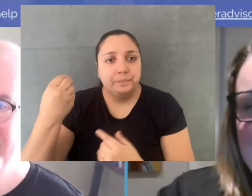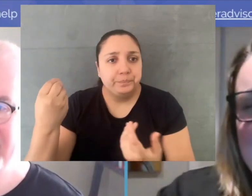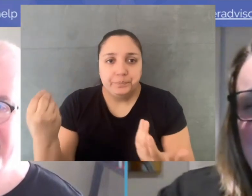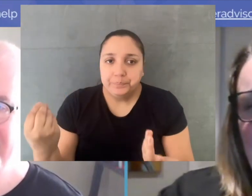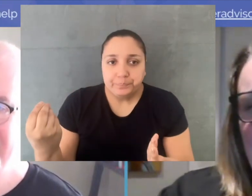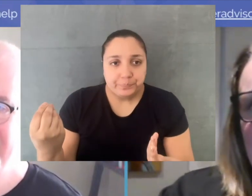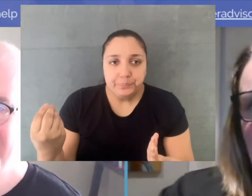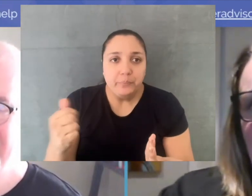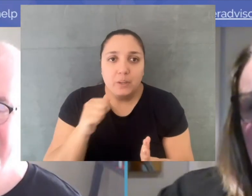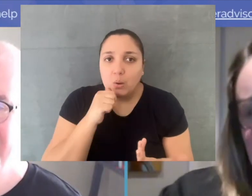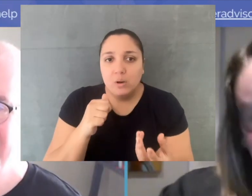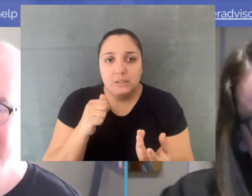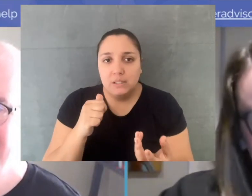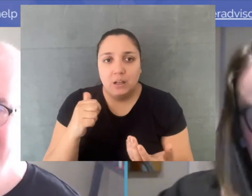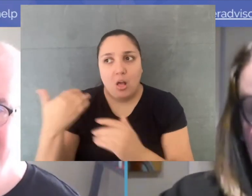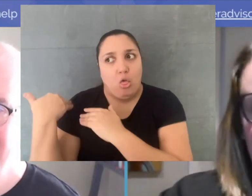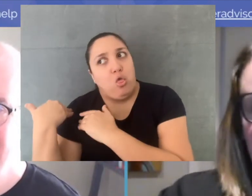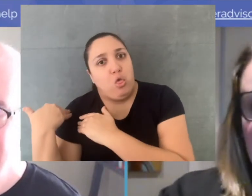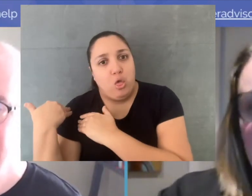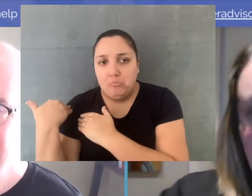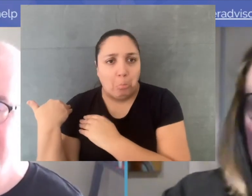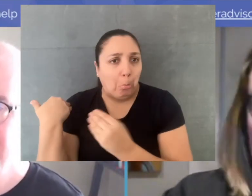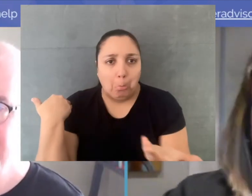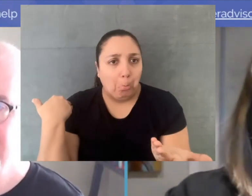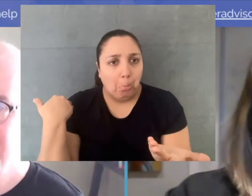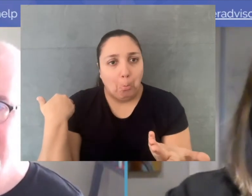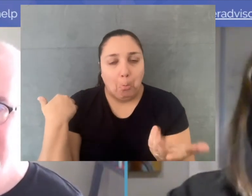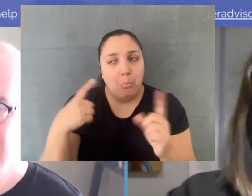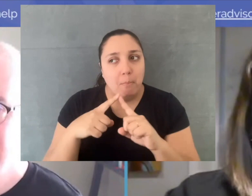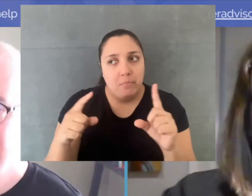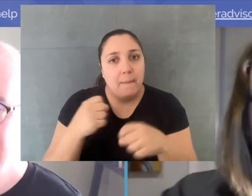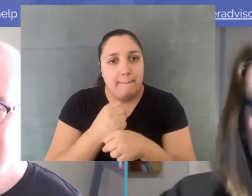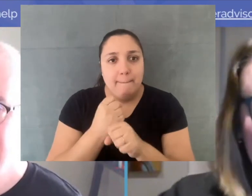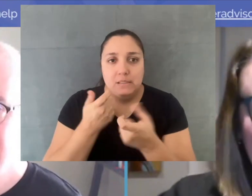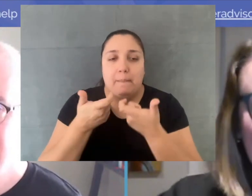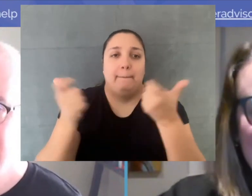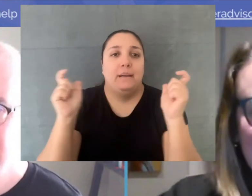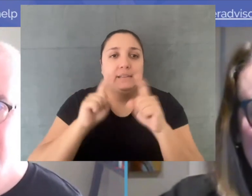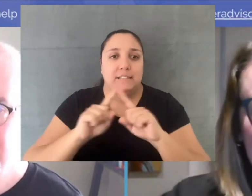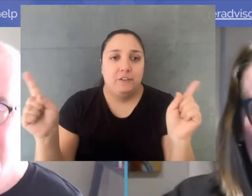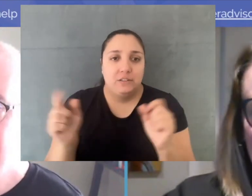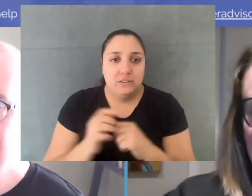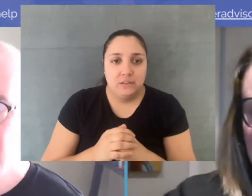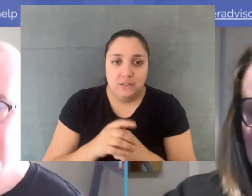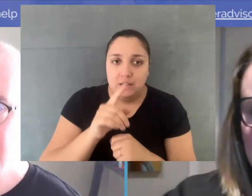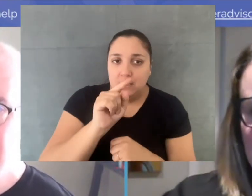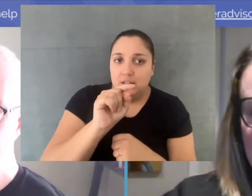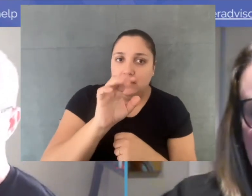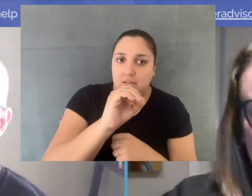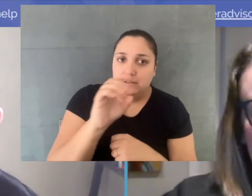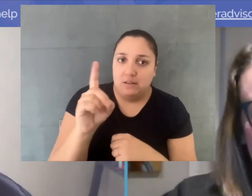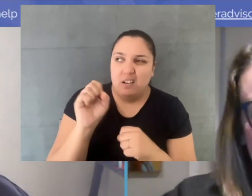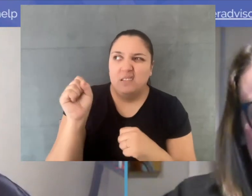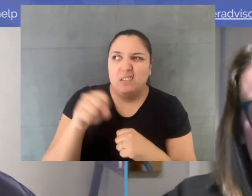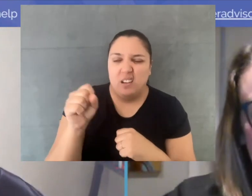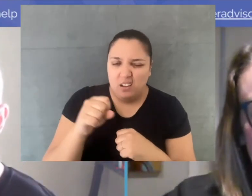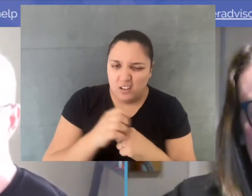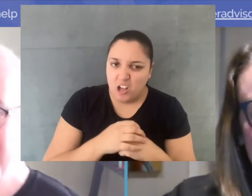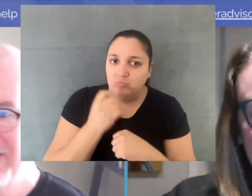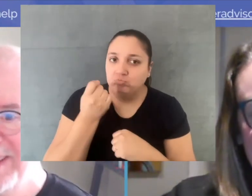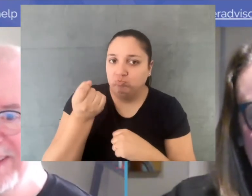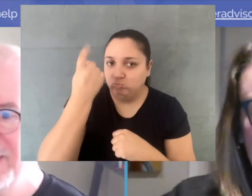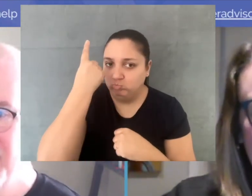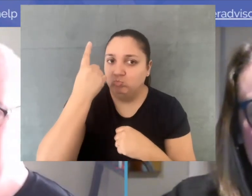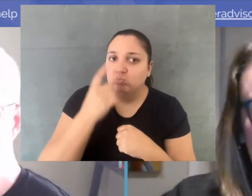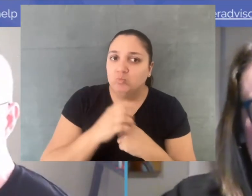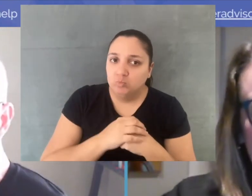really wasn't a hardship, but it makes a huge difference to a lot of communities. Yeah, no, I could definitely see